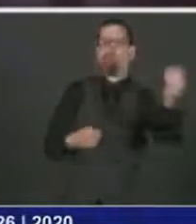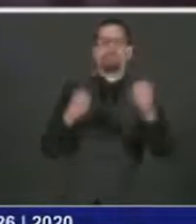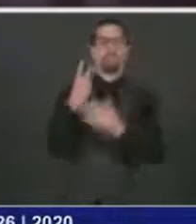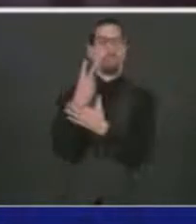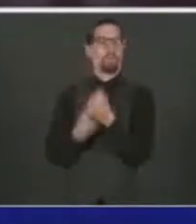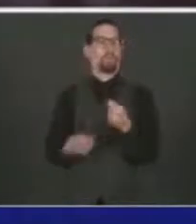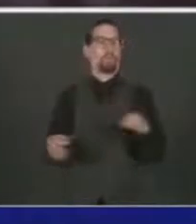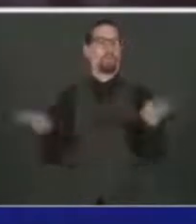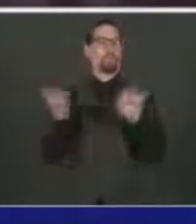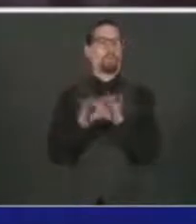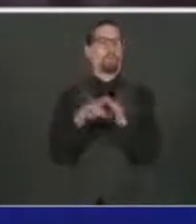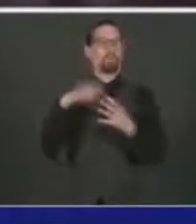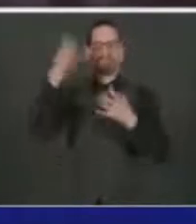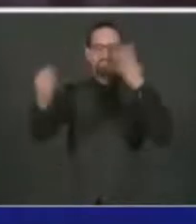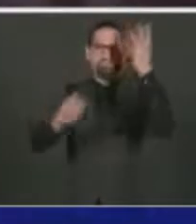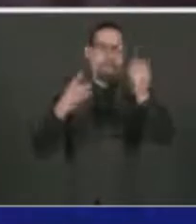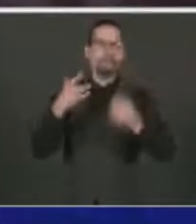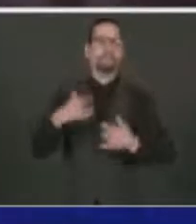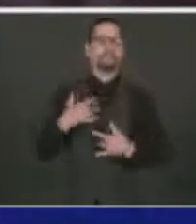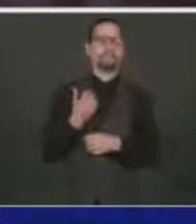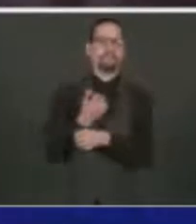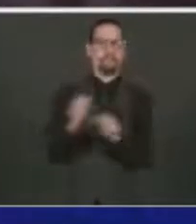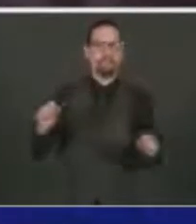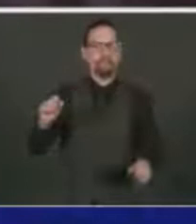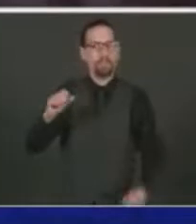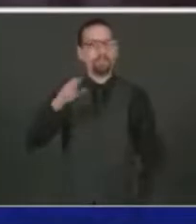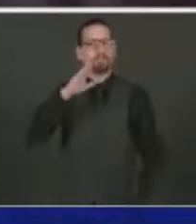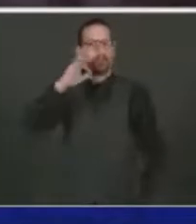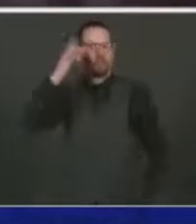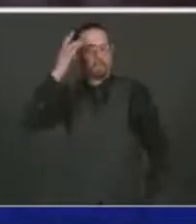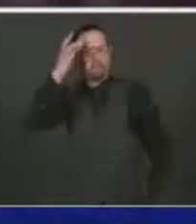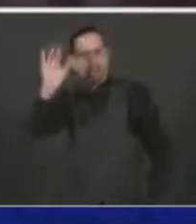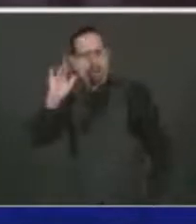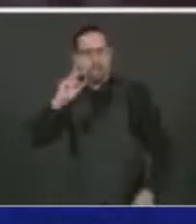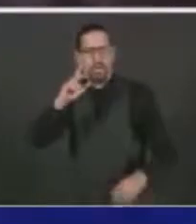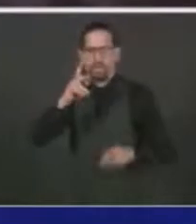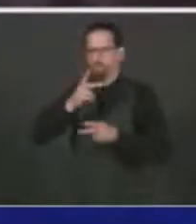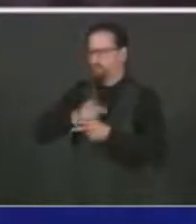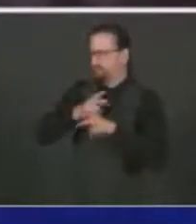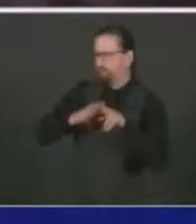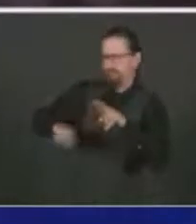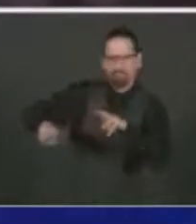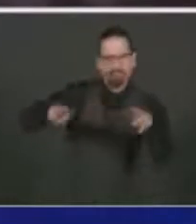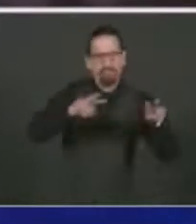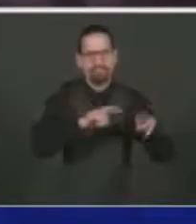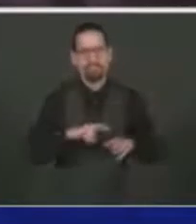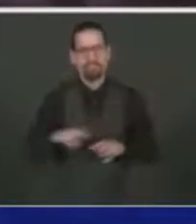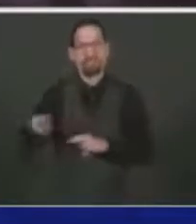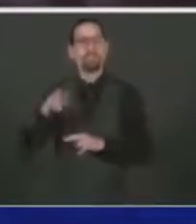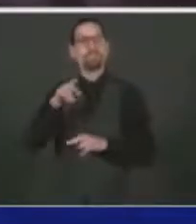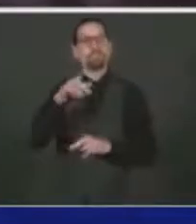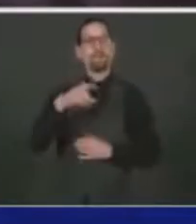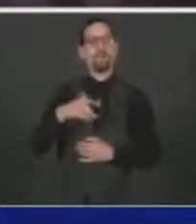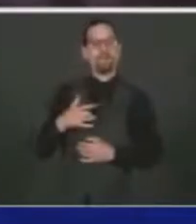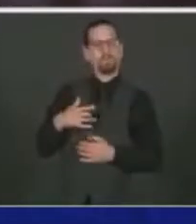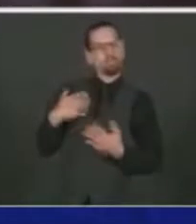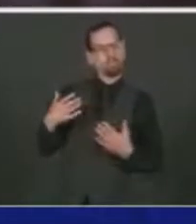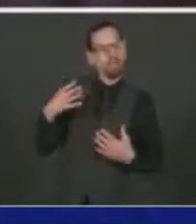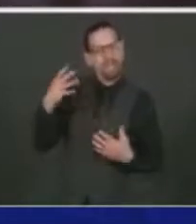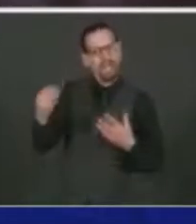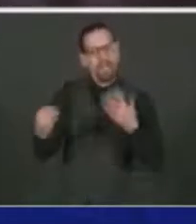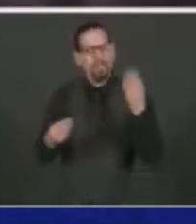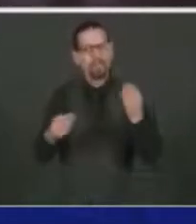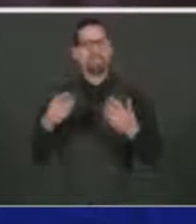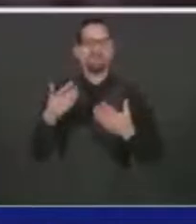precaution, but go ahead and start to get out there, get back to work, get out to eat. go out and enjoy your lives with the